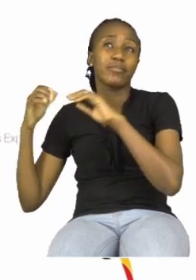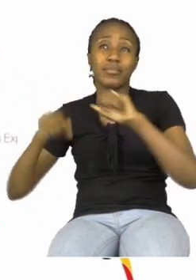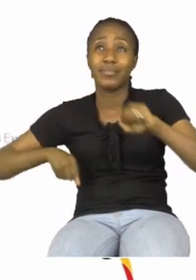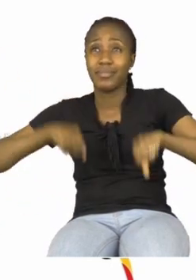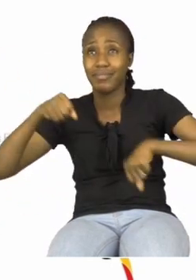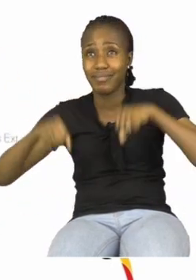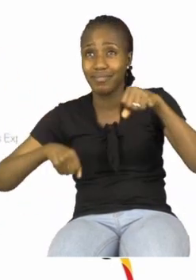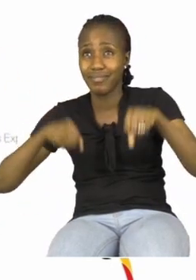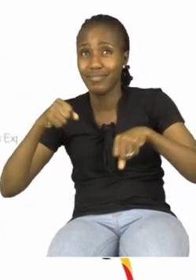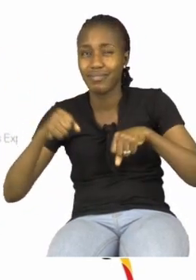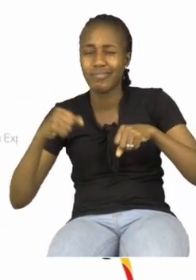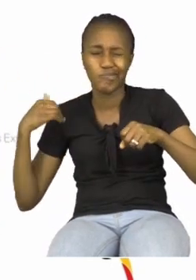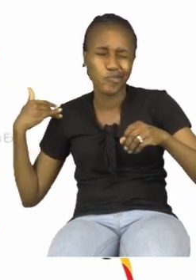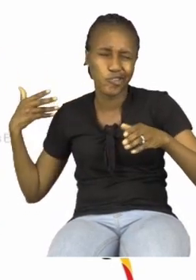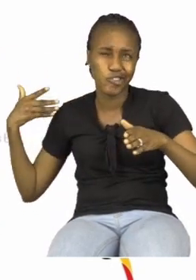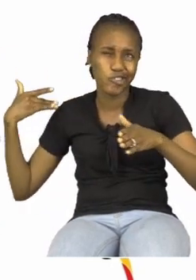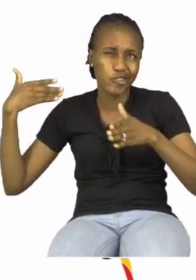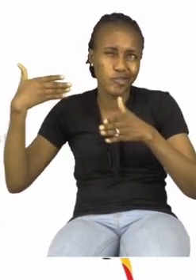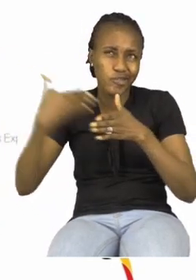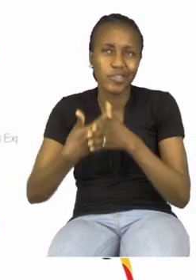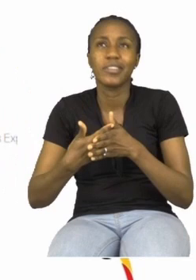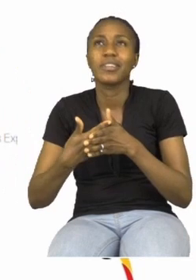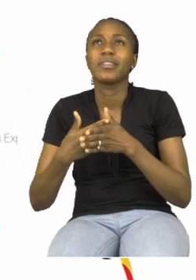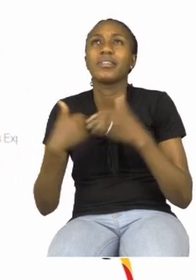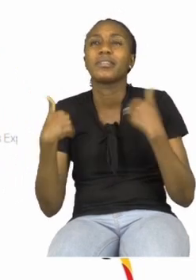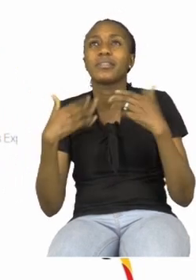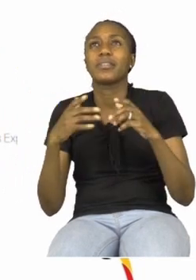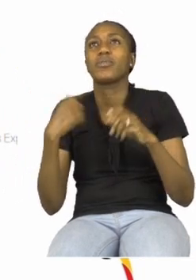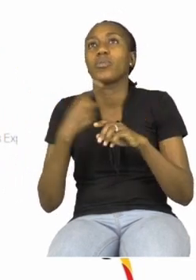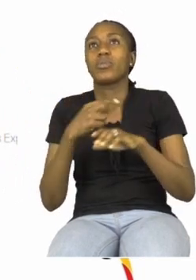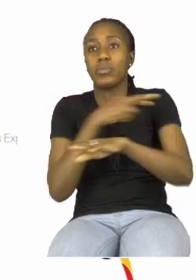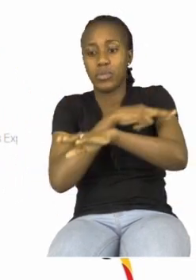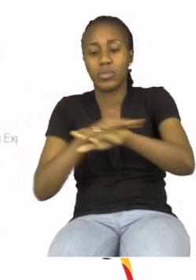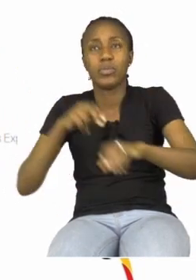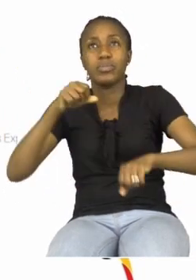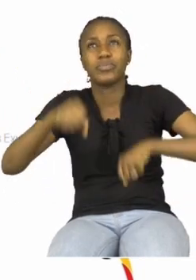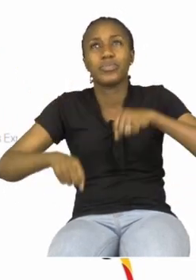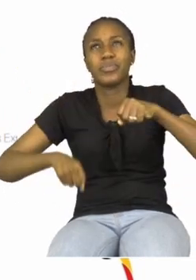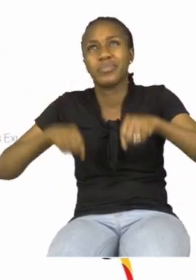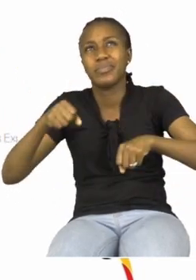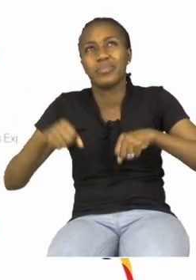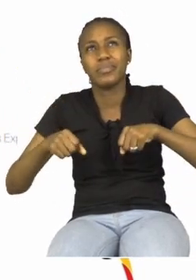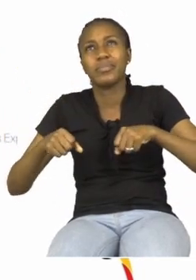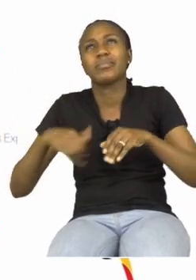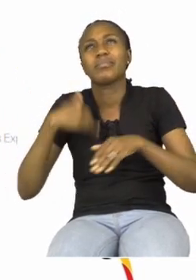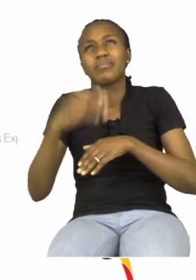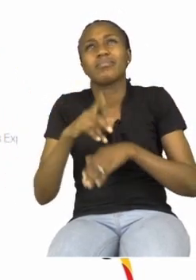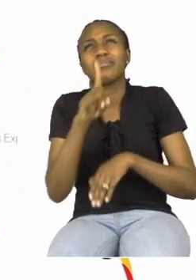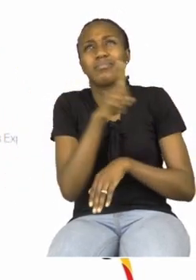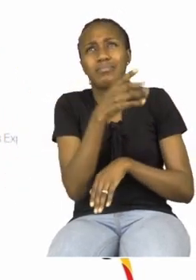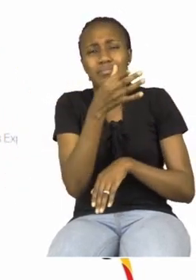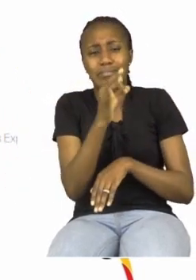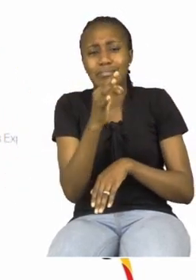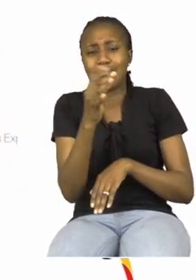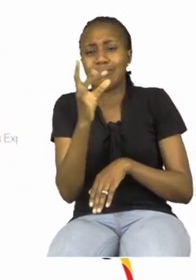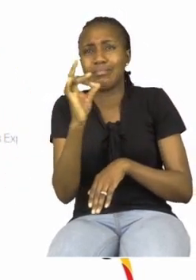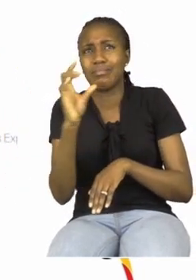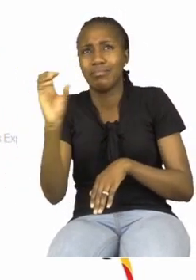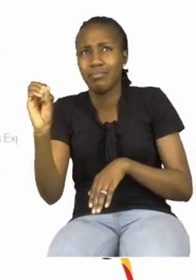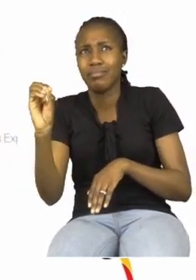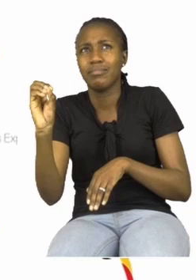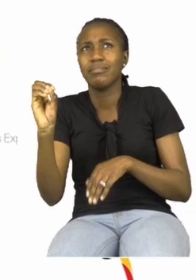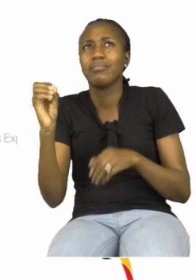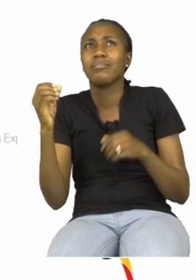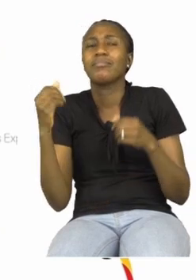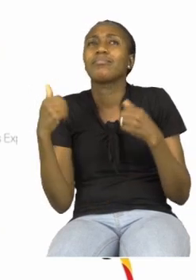Initially, many years back, we only started with road cycling, and then slowly in the early 80s, mountain biking came on board as well. And nowadays, I think